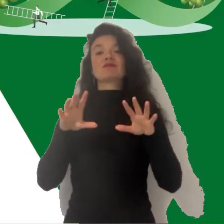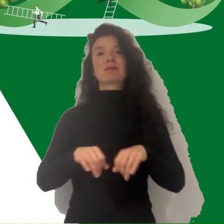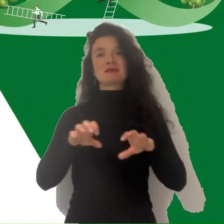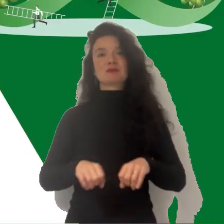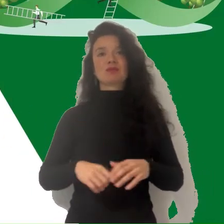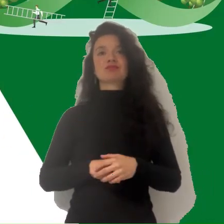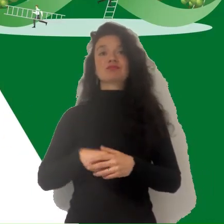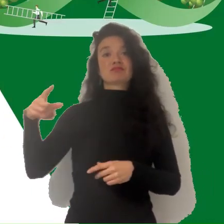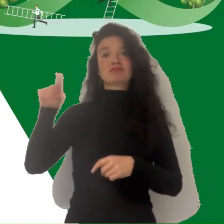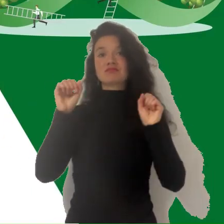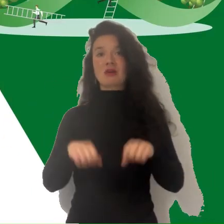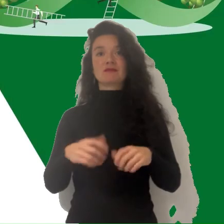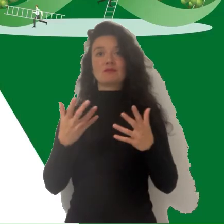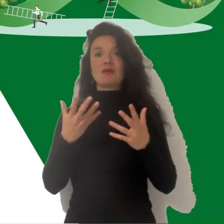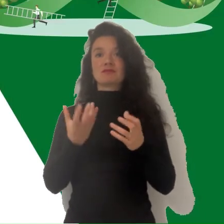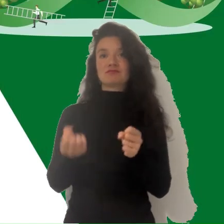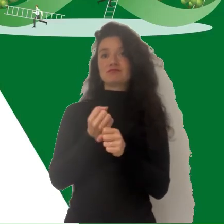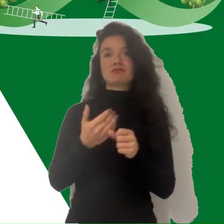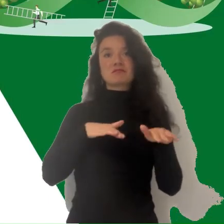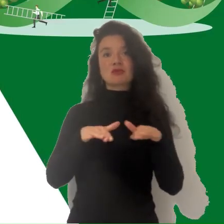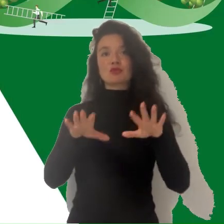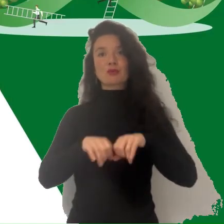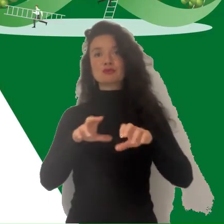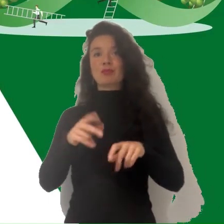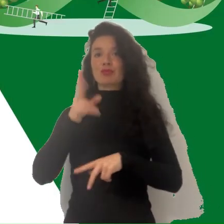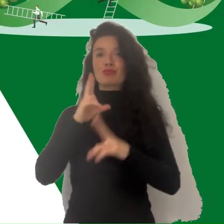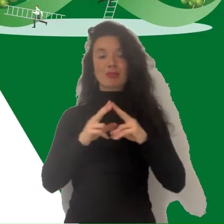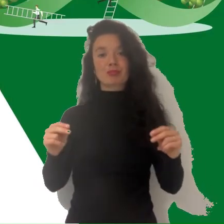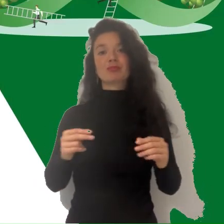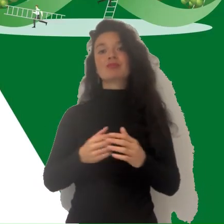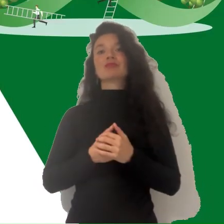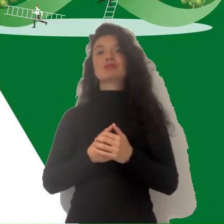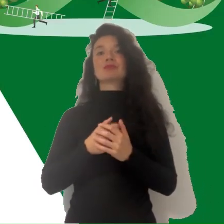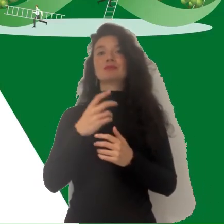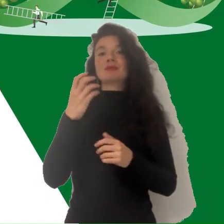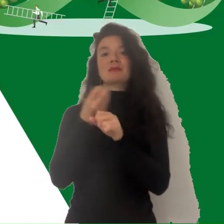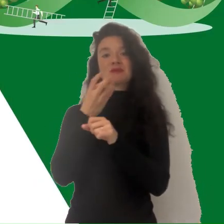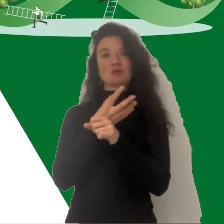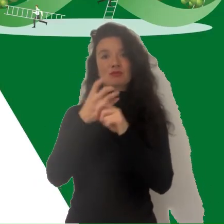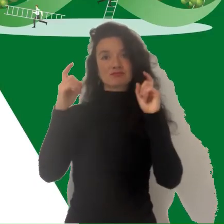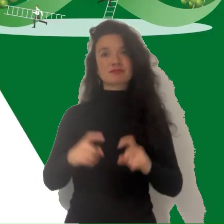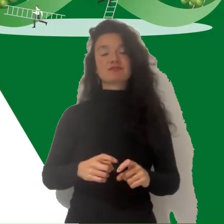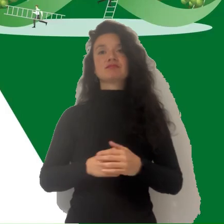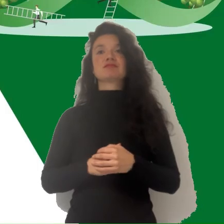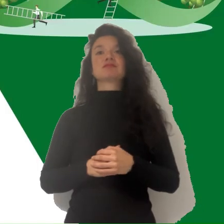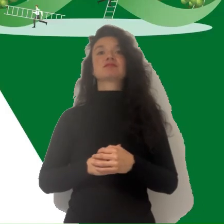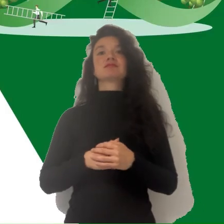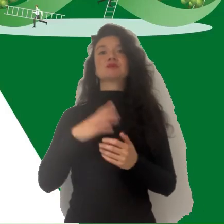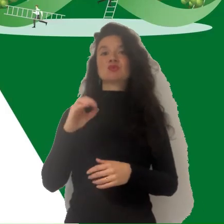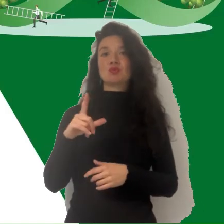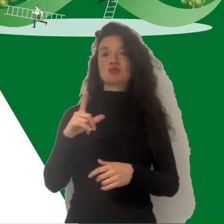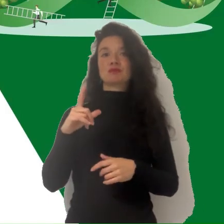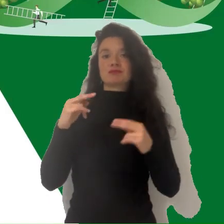they can implement cleaner production methods, reduce emissions, CO2 levels, and manage